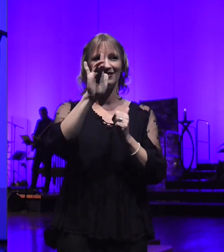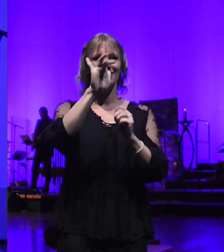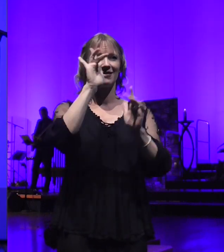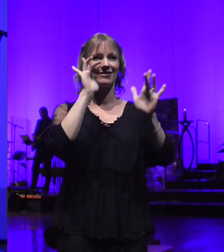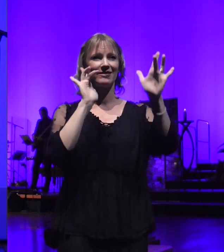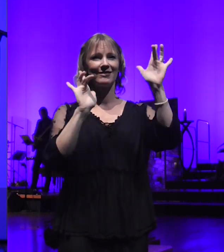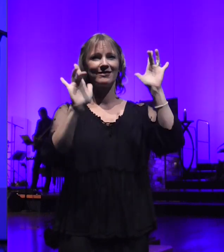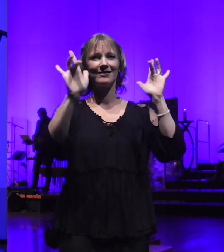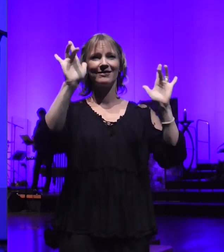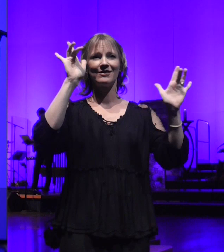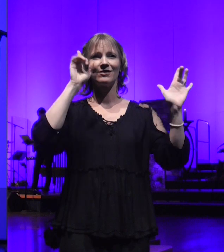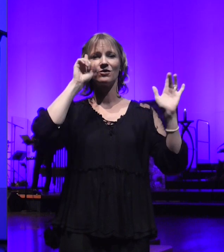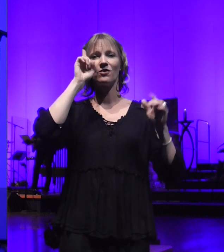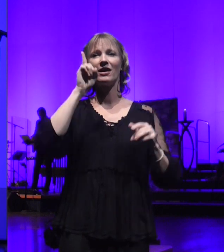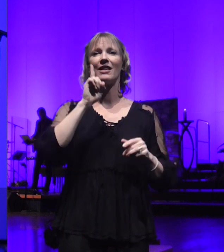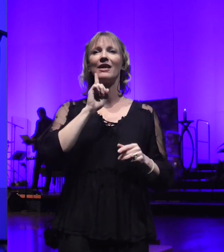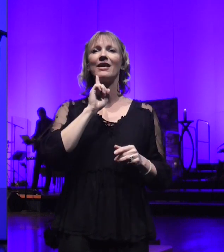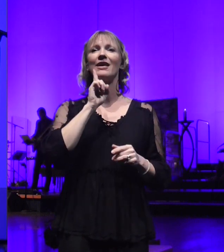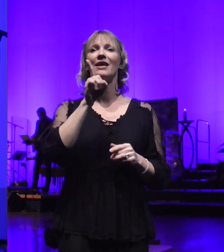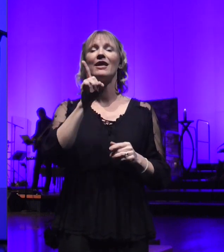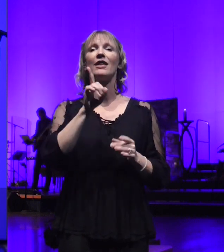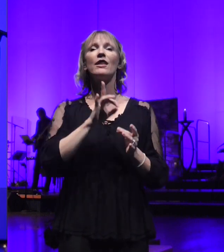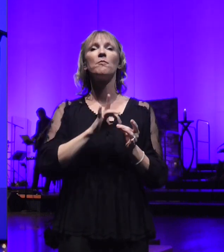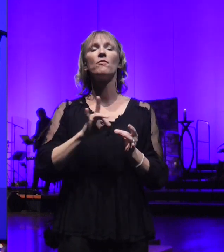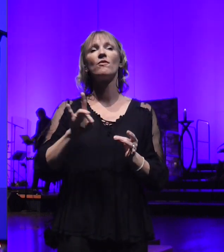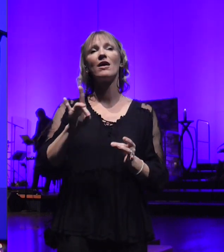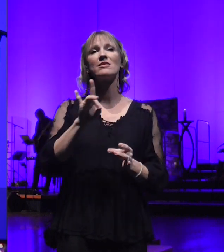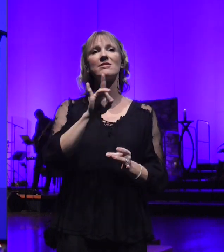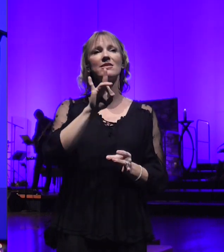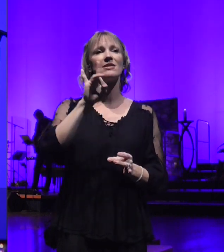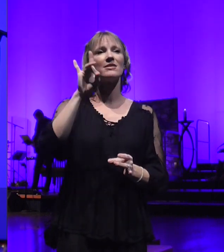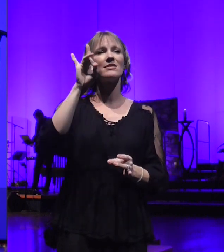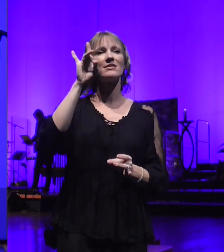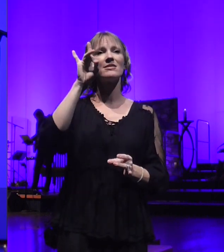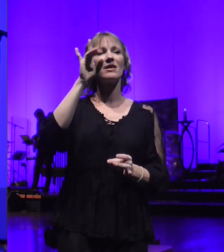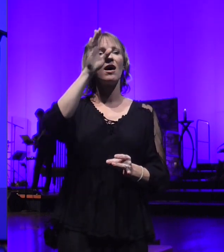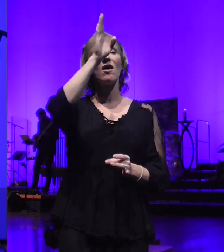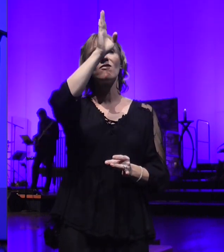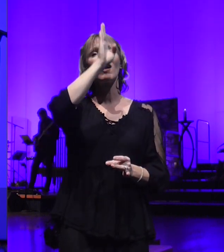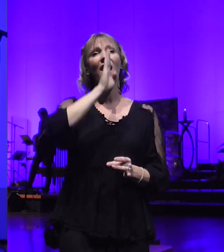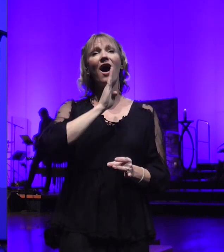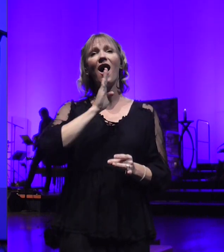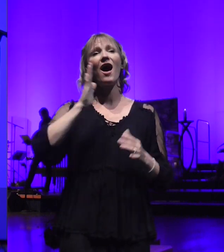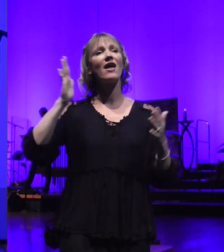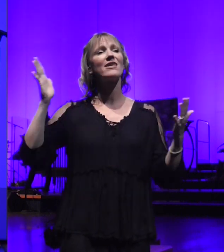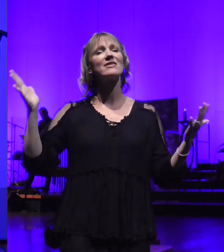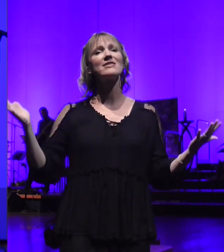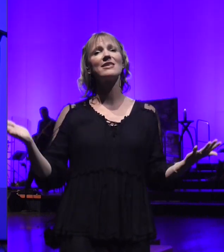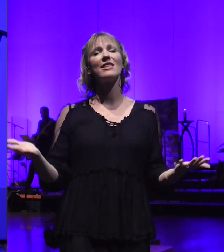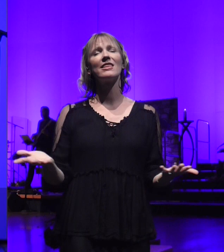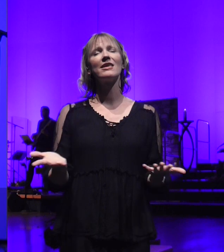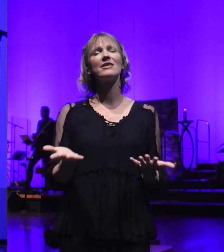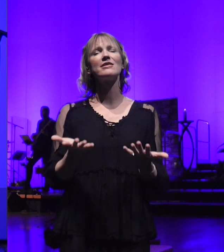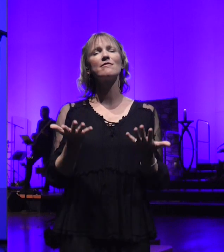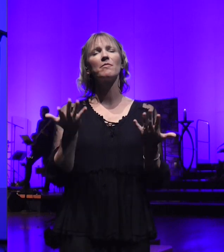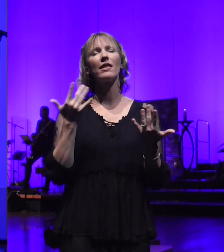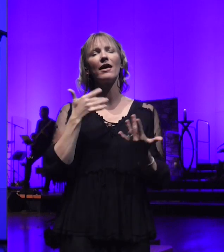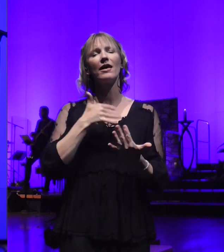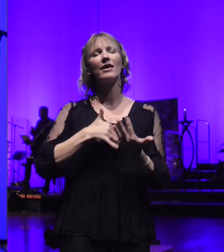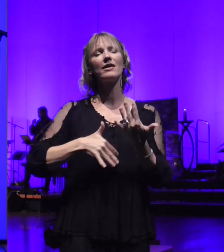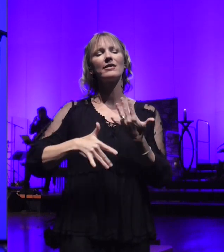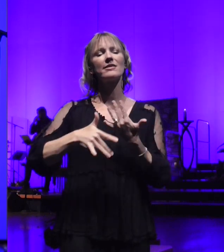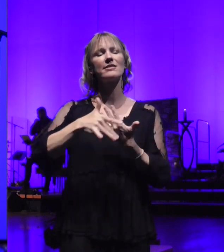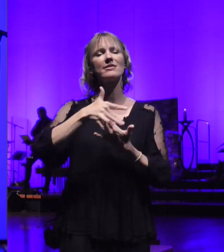face. Surely the presence of God is in this